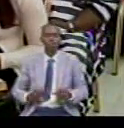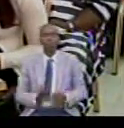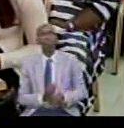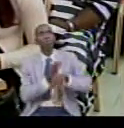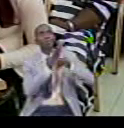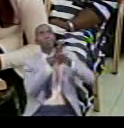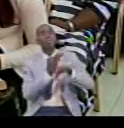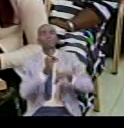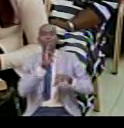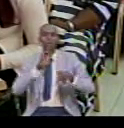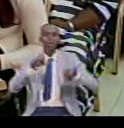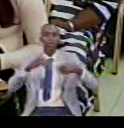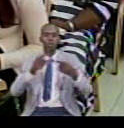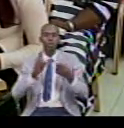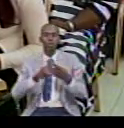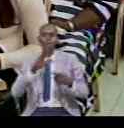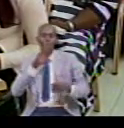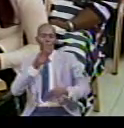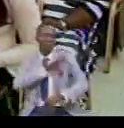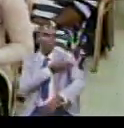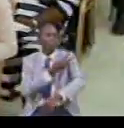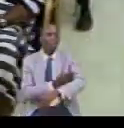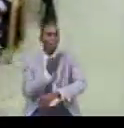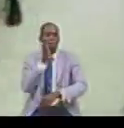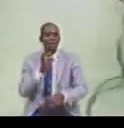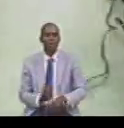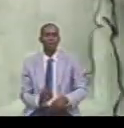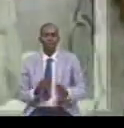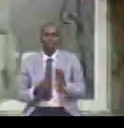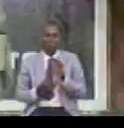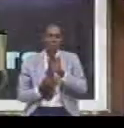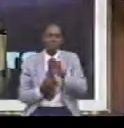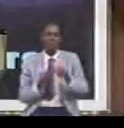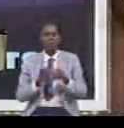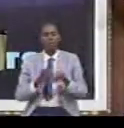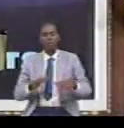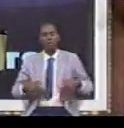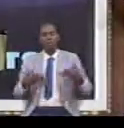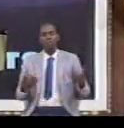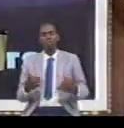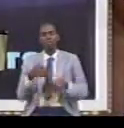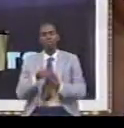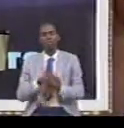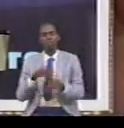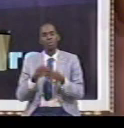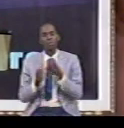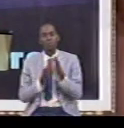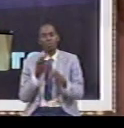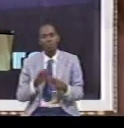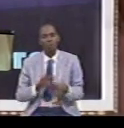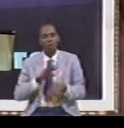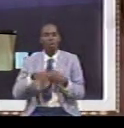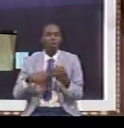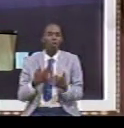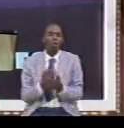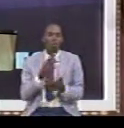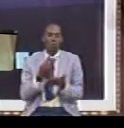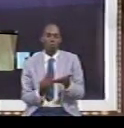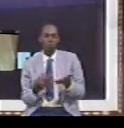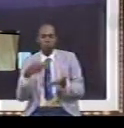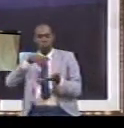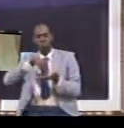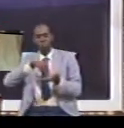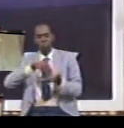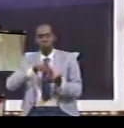is going to be mightily manifested in your life tonight in Jesus' name. All that falling and